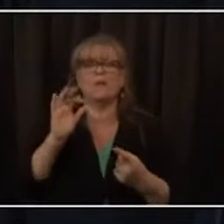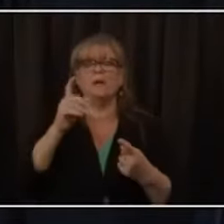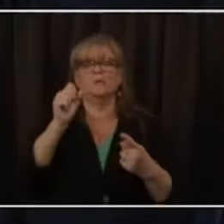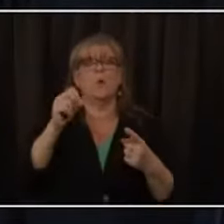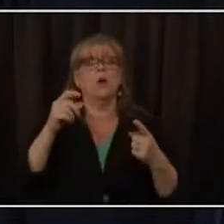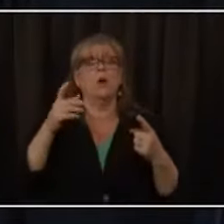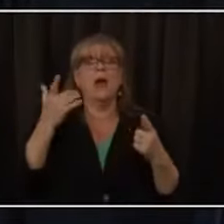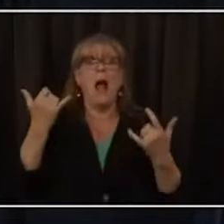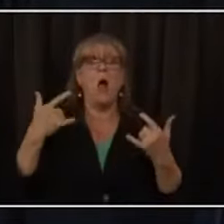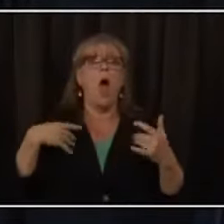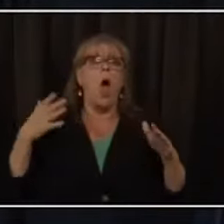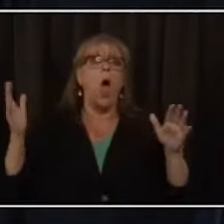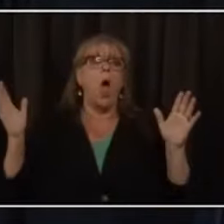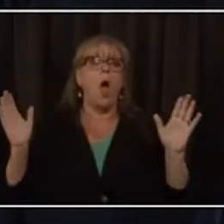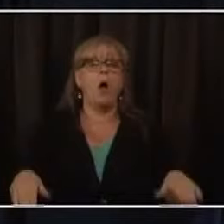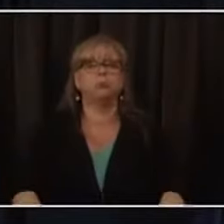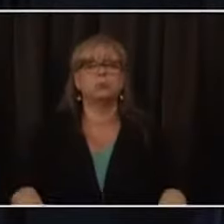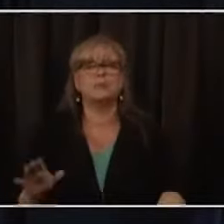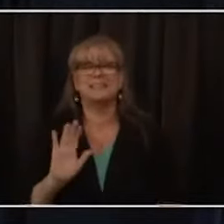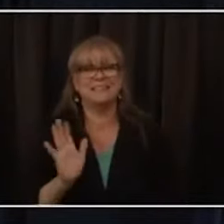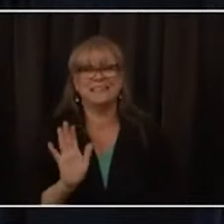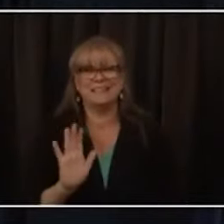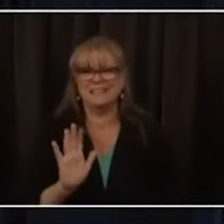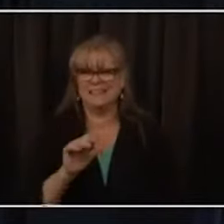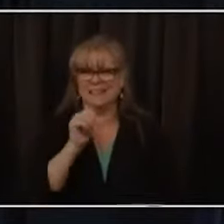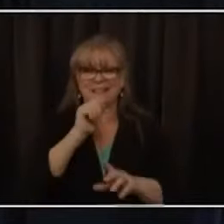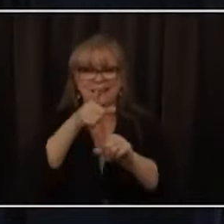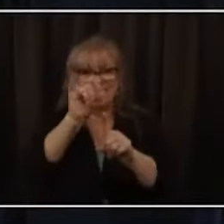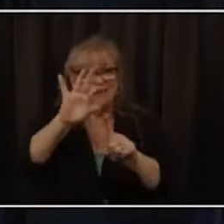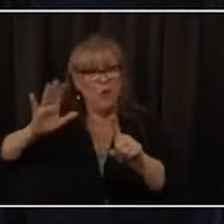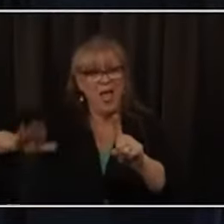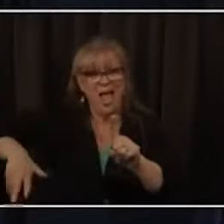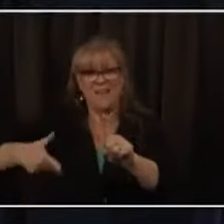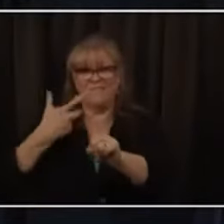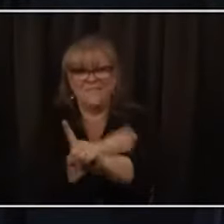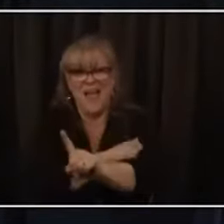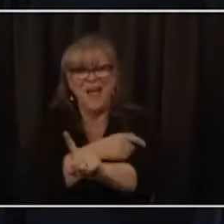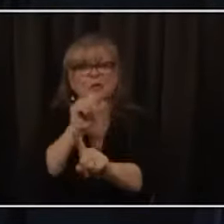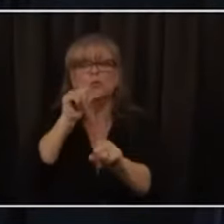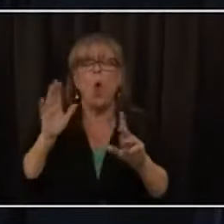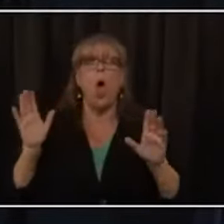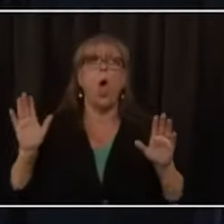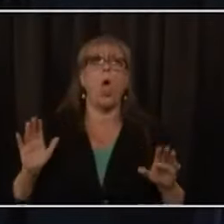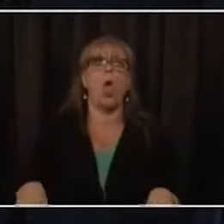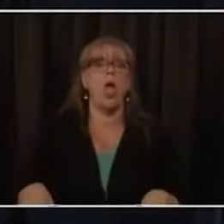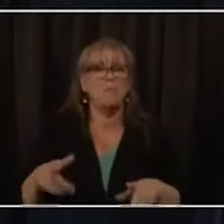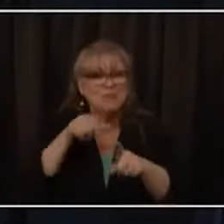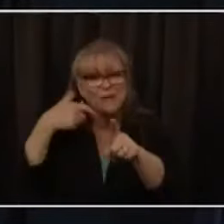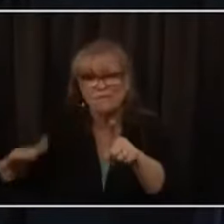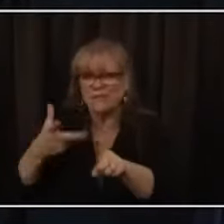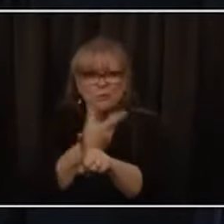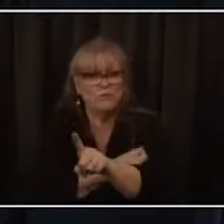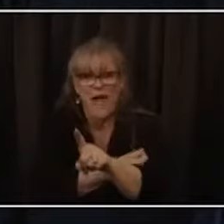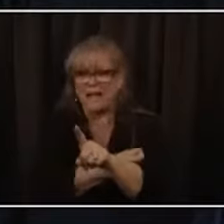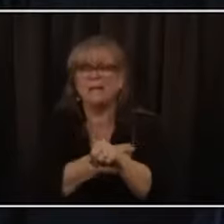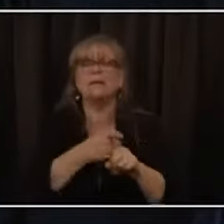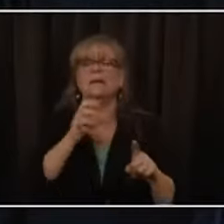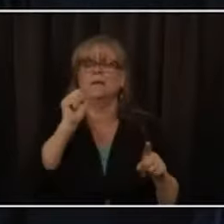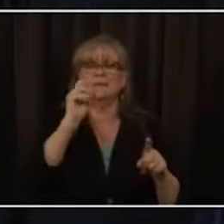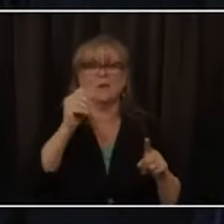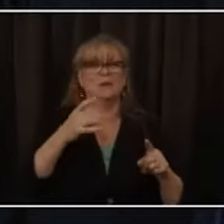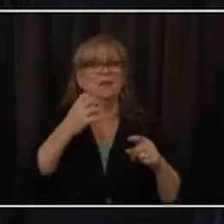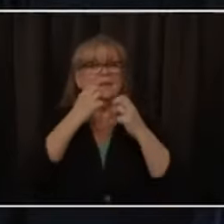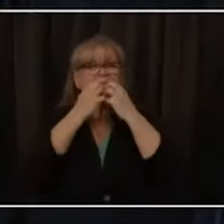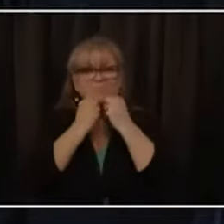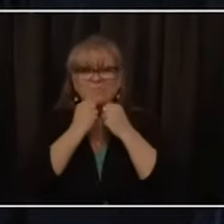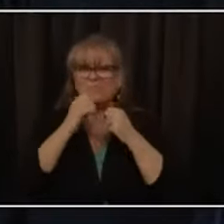been vaccinated, don't, right? Go back to how you lived in January, February for just another month or until you're